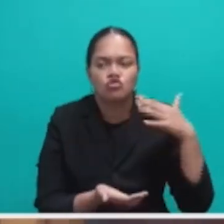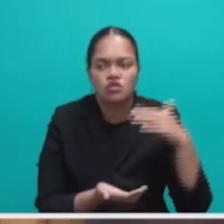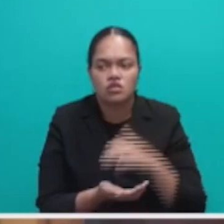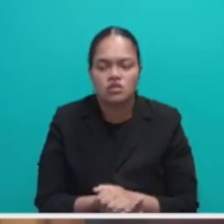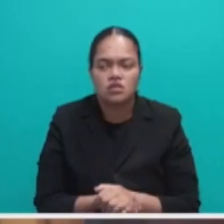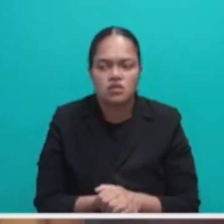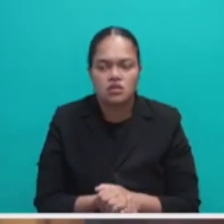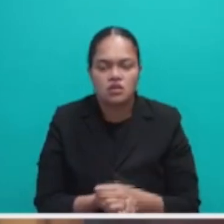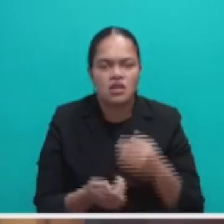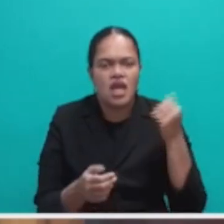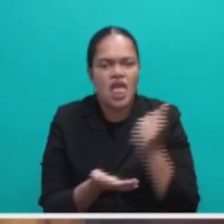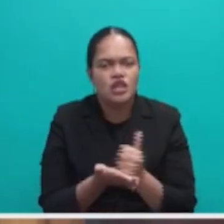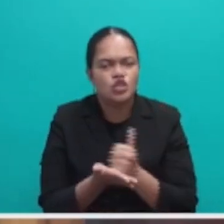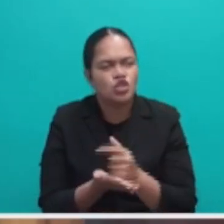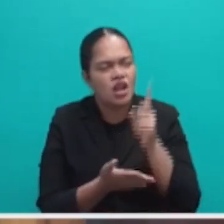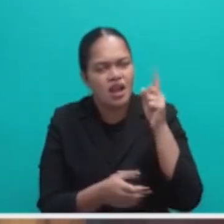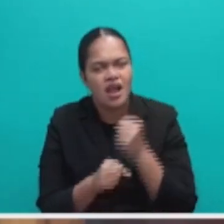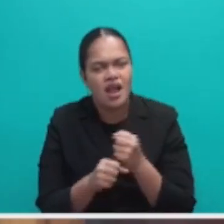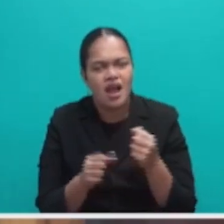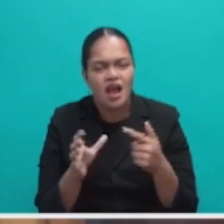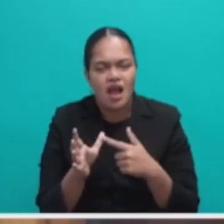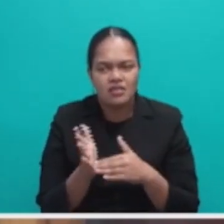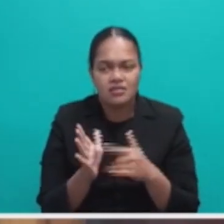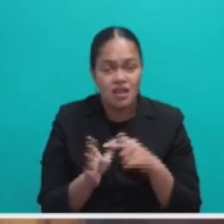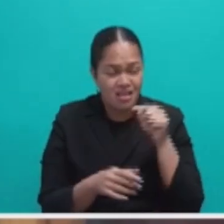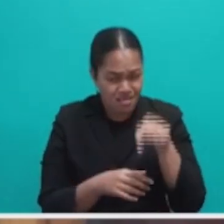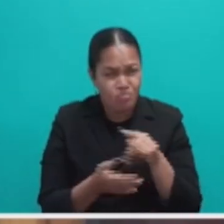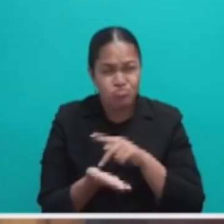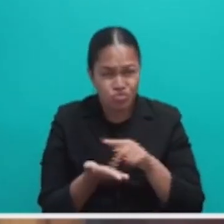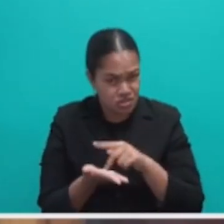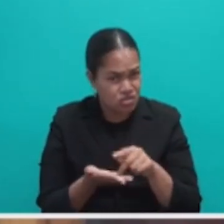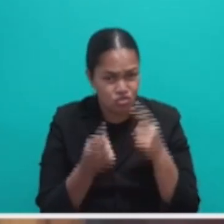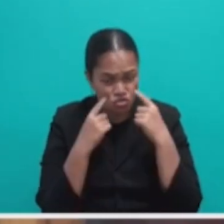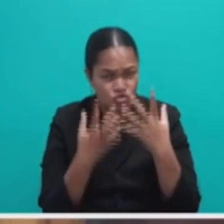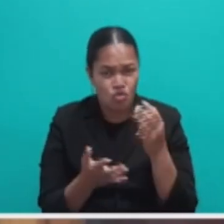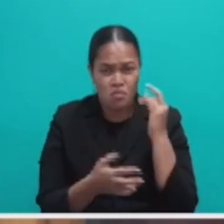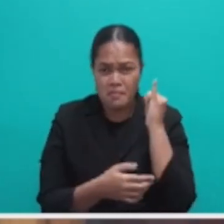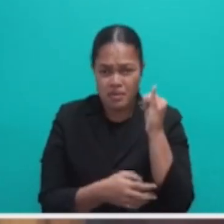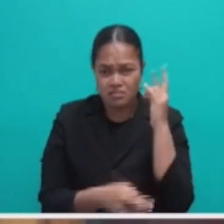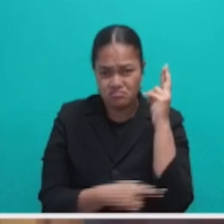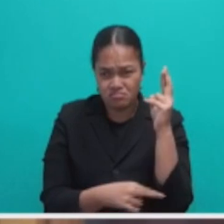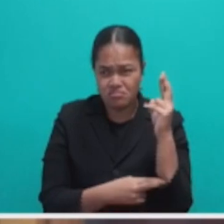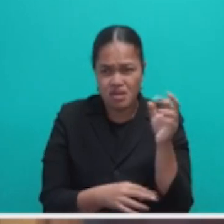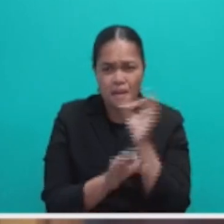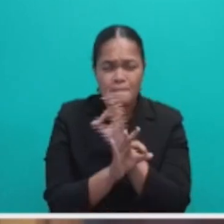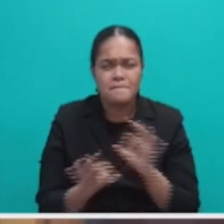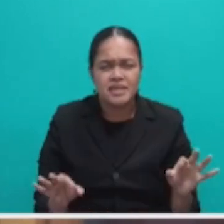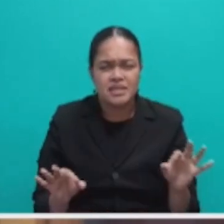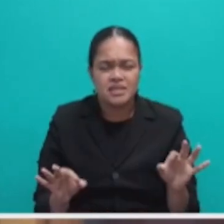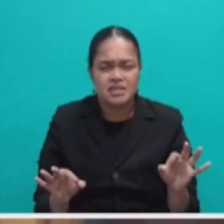and actions in Gaza. This position harms Fiji's international reputation as a peacekeeping